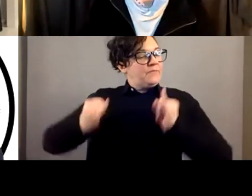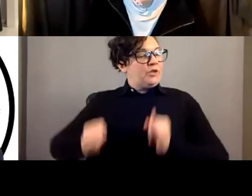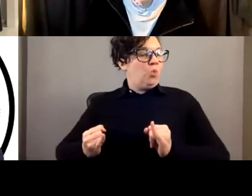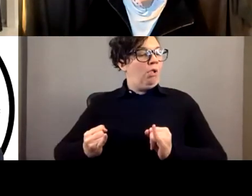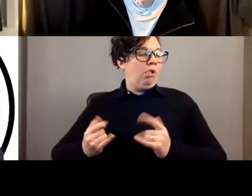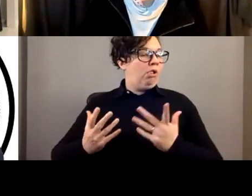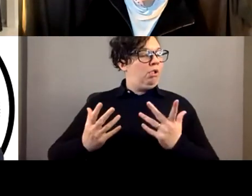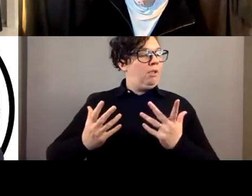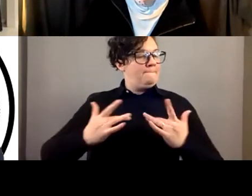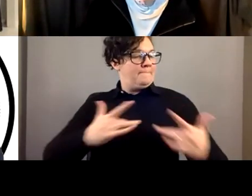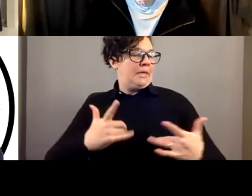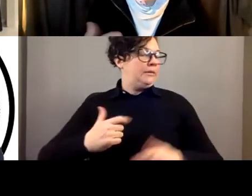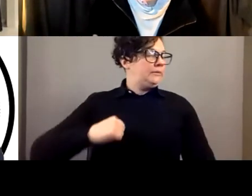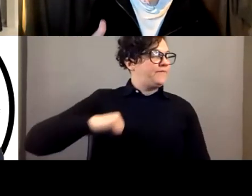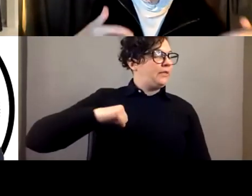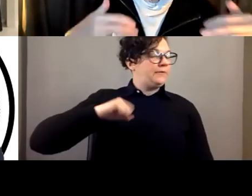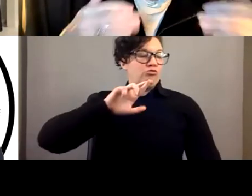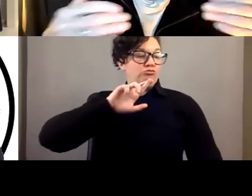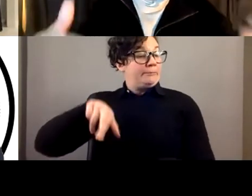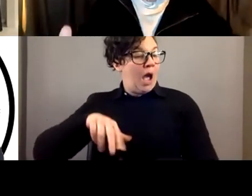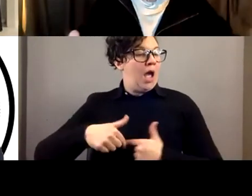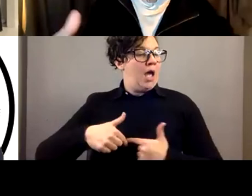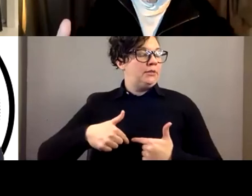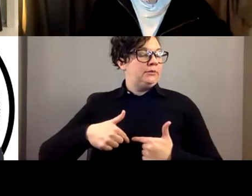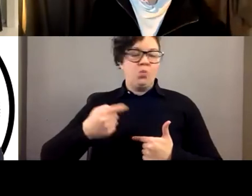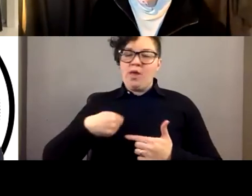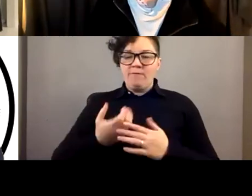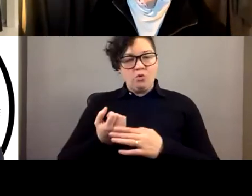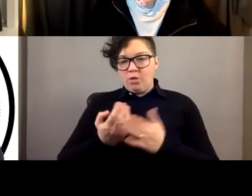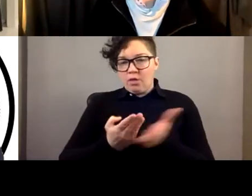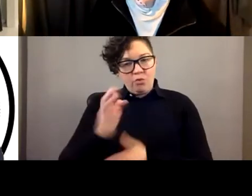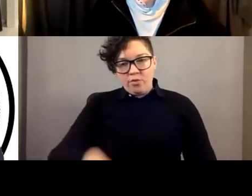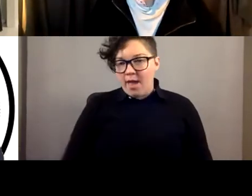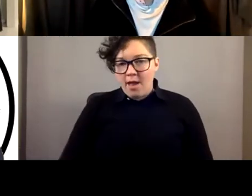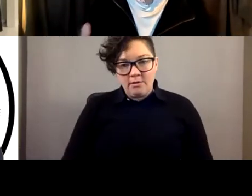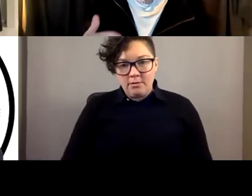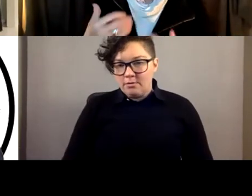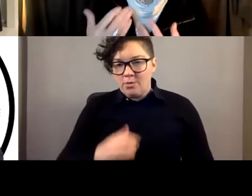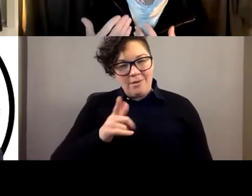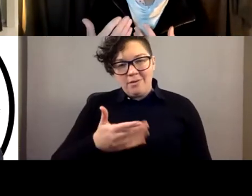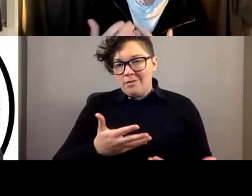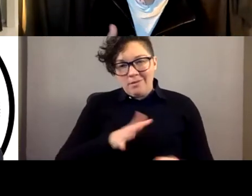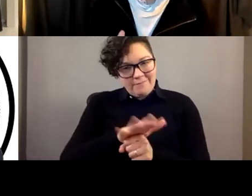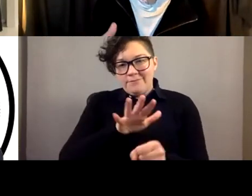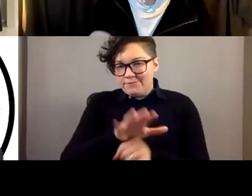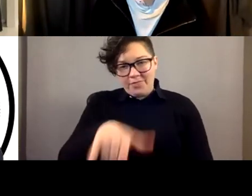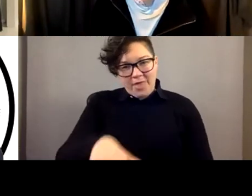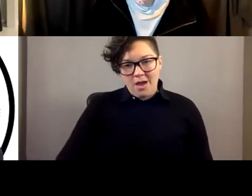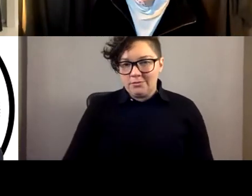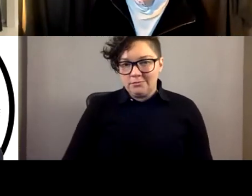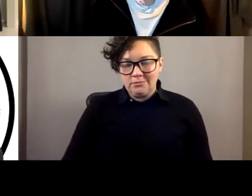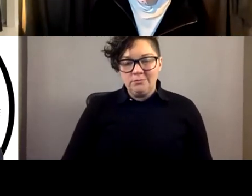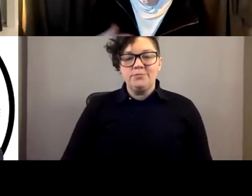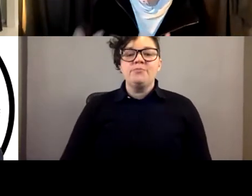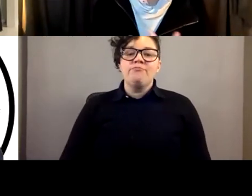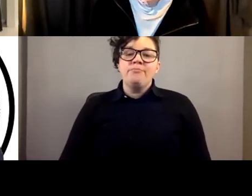defensive responses, I think are what we have to get past. We have to get past just a little bit. In, you know, I could recommend all